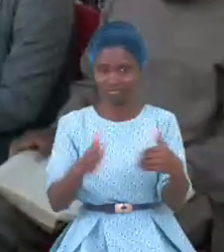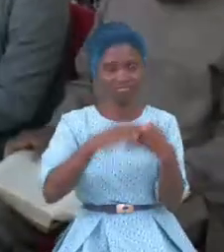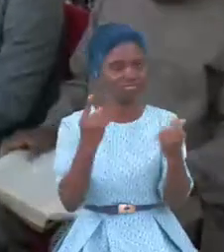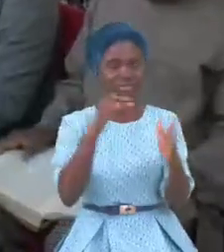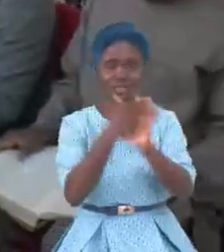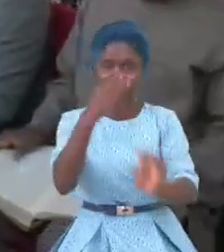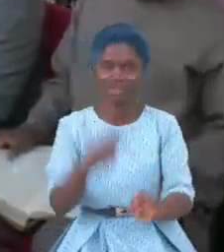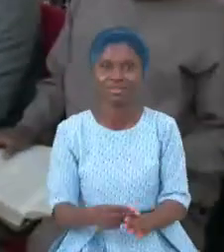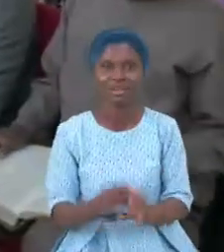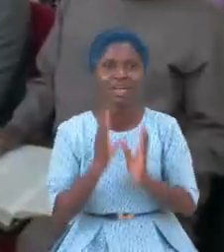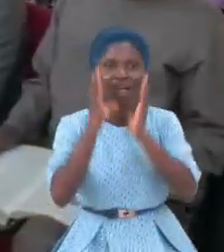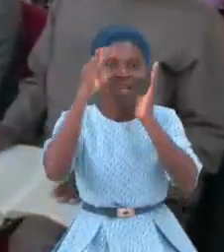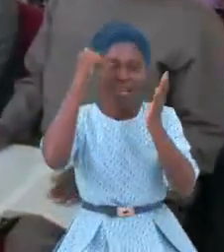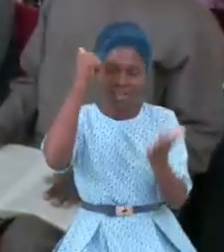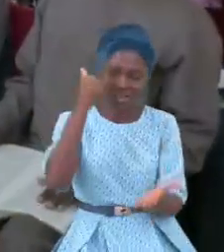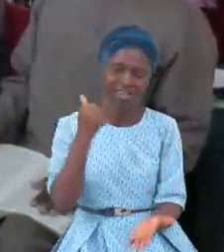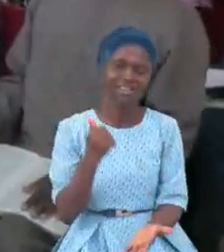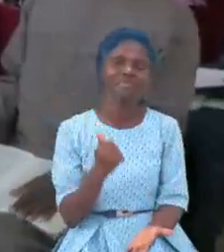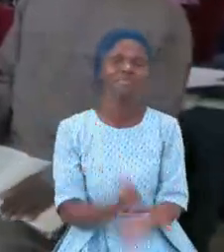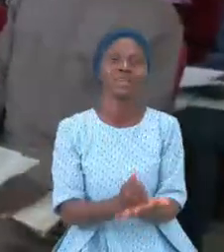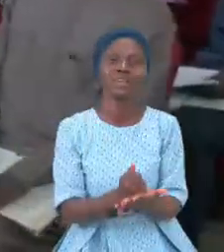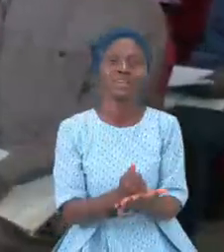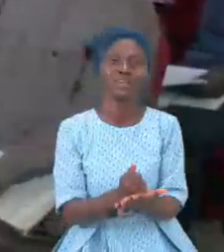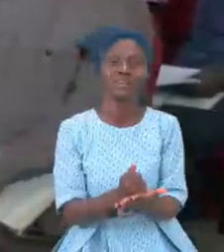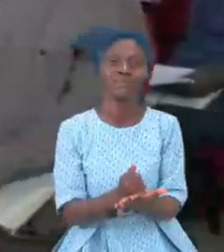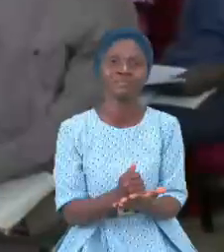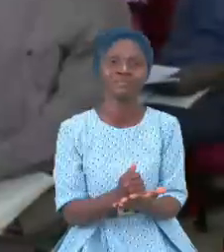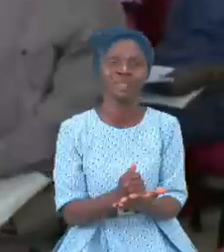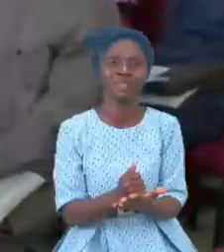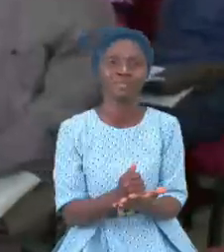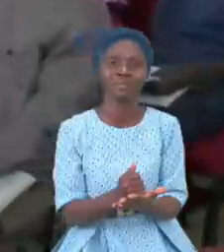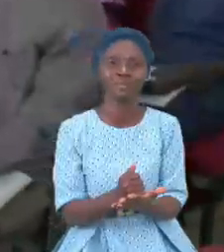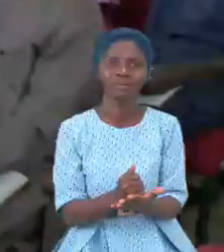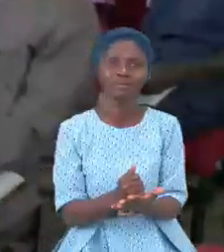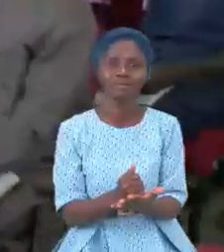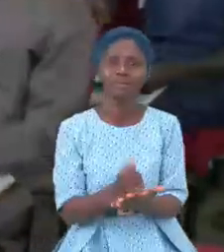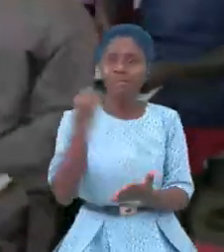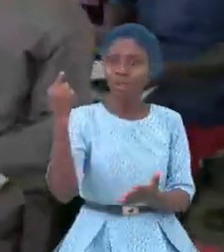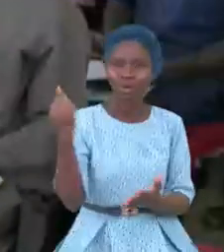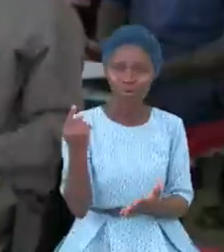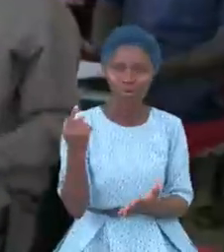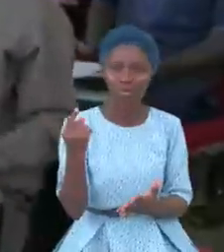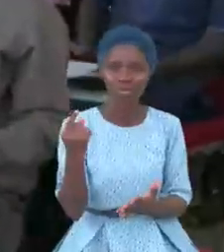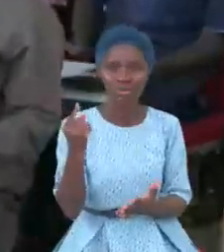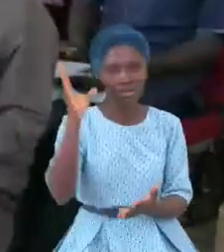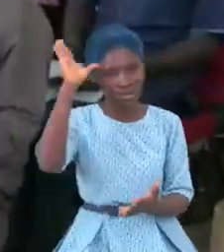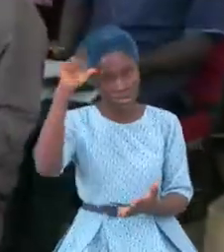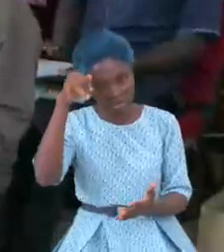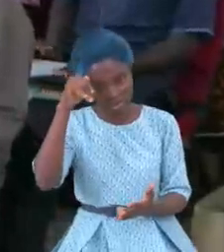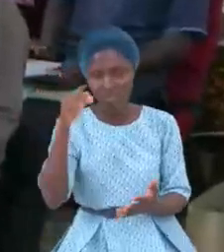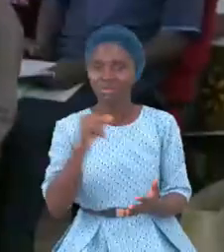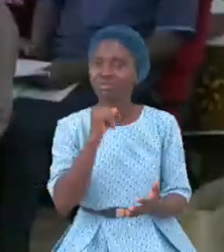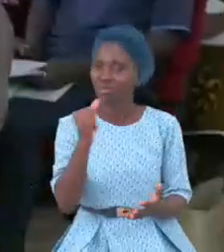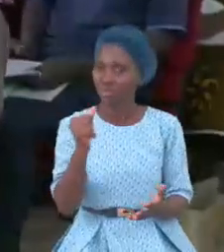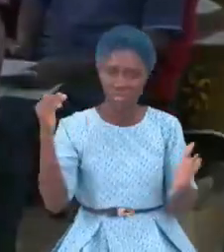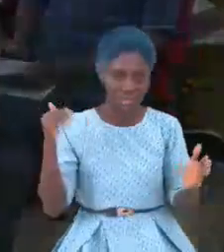Let me hear Adamawa state, amen. Only rebel not